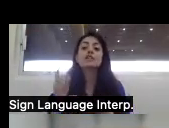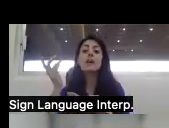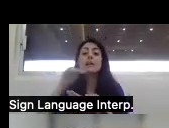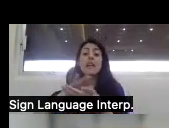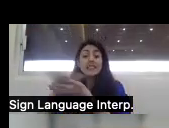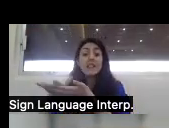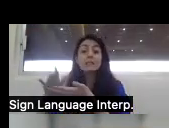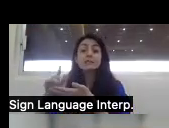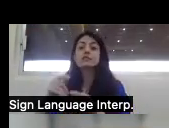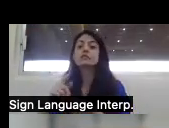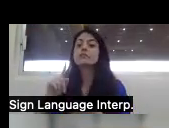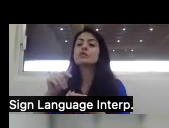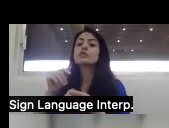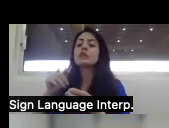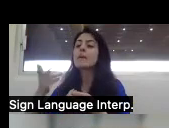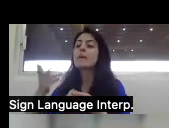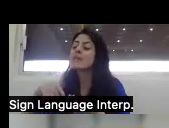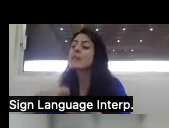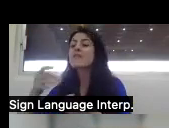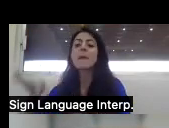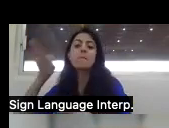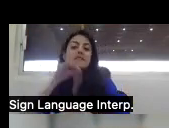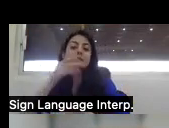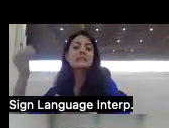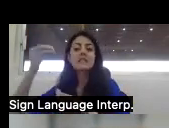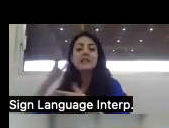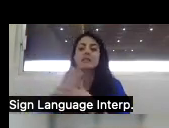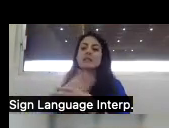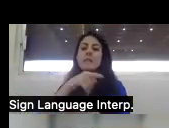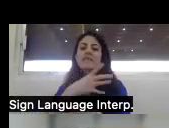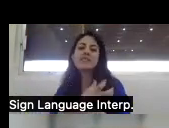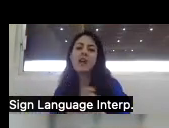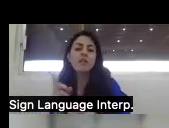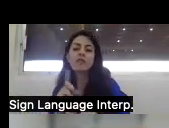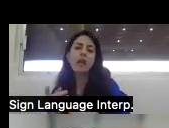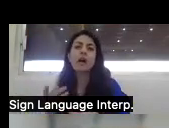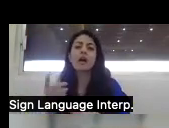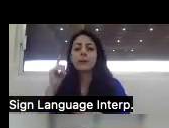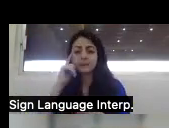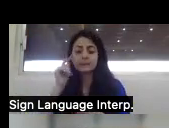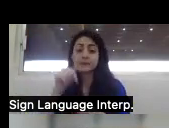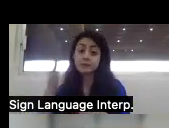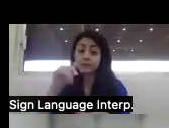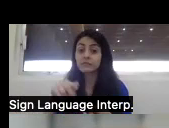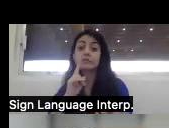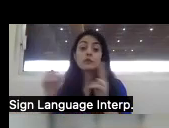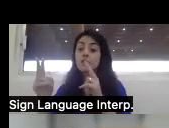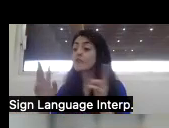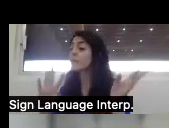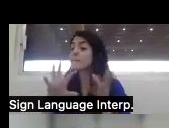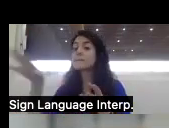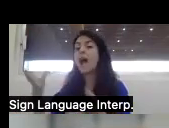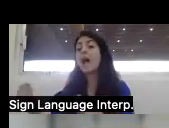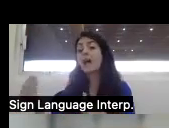disincentive to take up employment. They also most of the time weak, a strong regulatory or legal